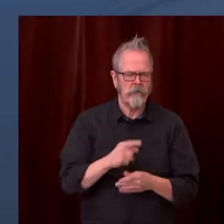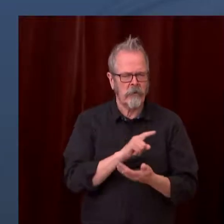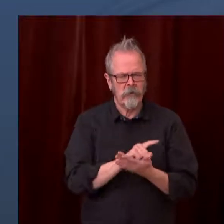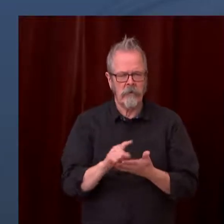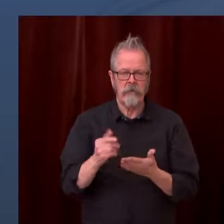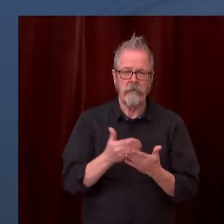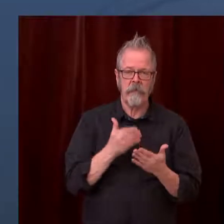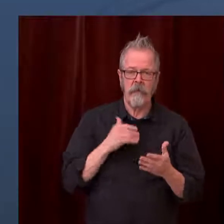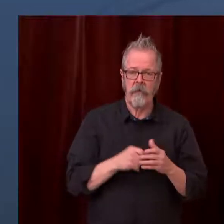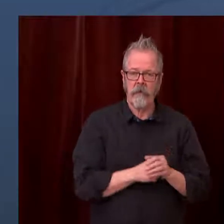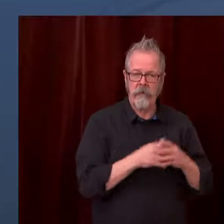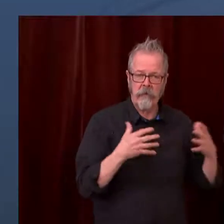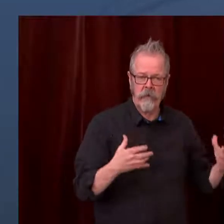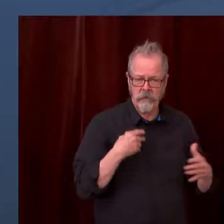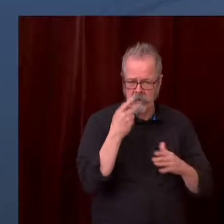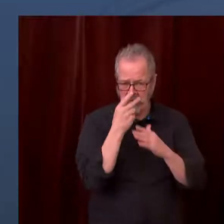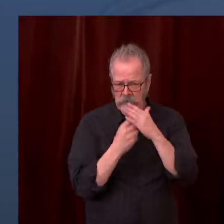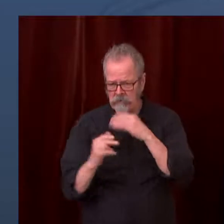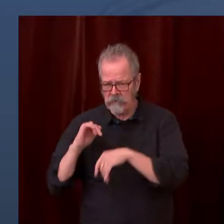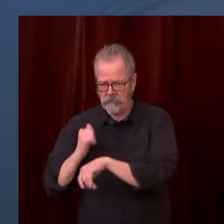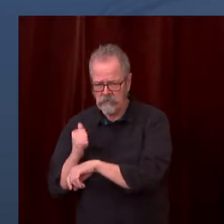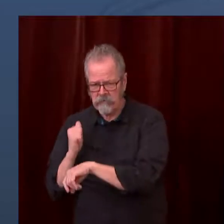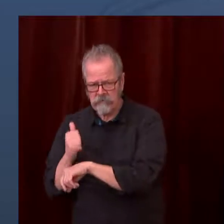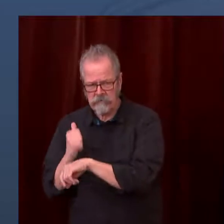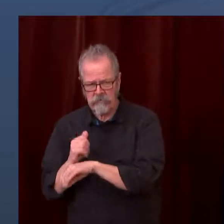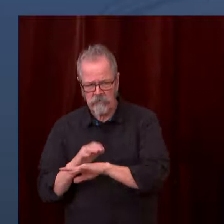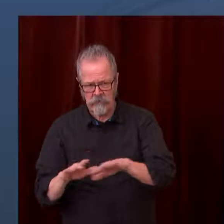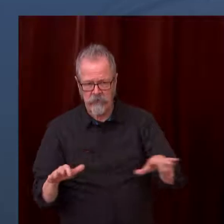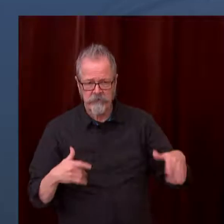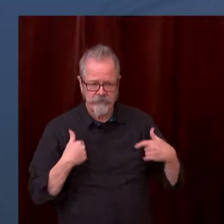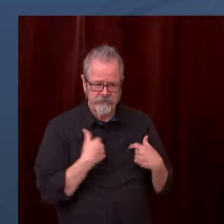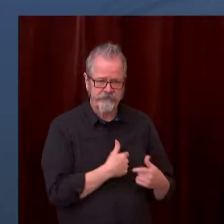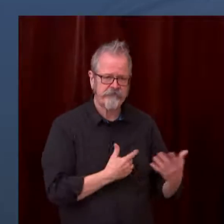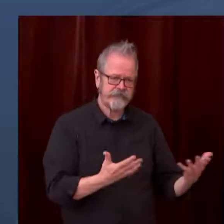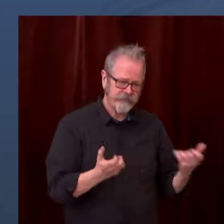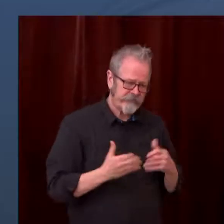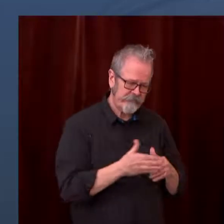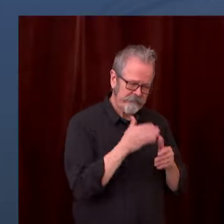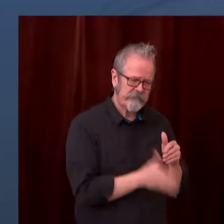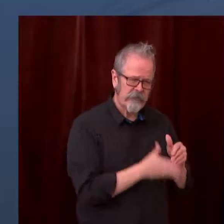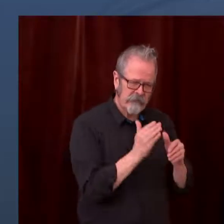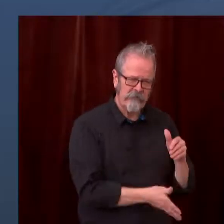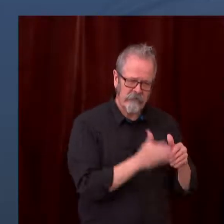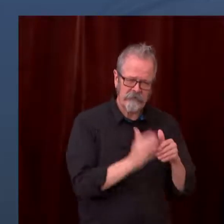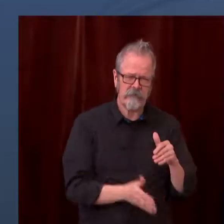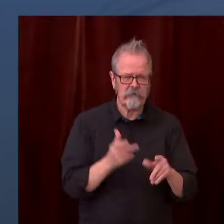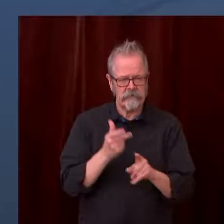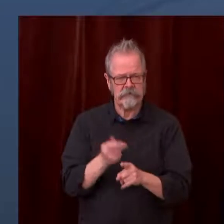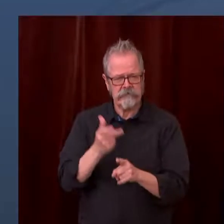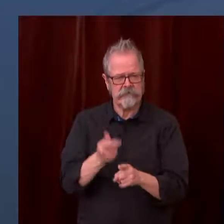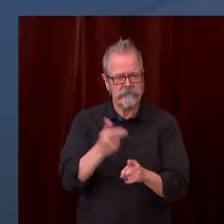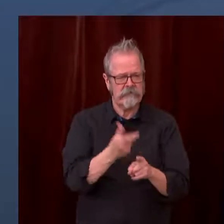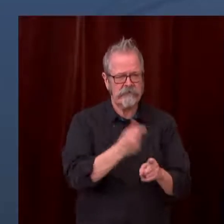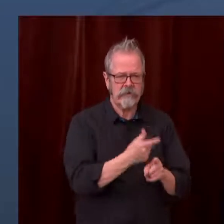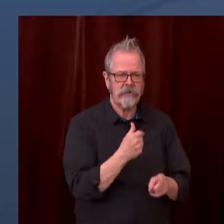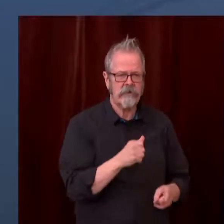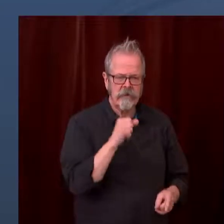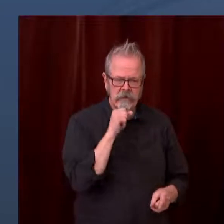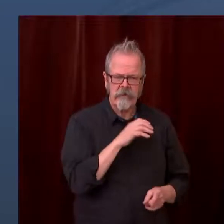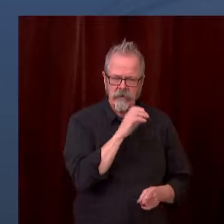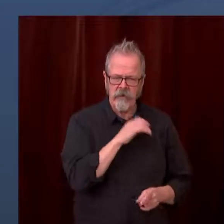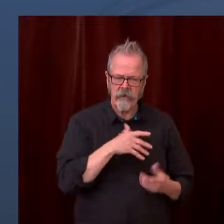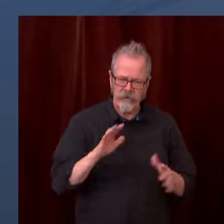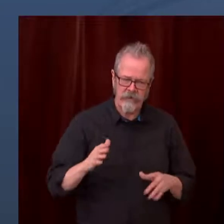be absolutely as much as possible to get as many seniors vaccines and vaccine appointments